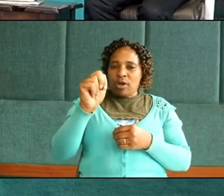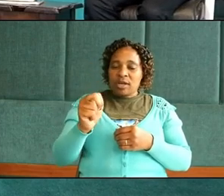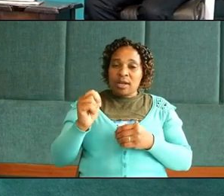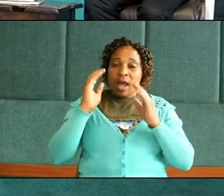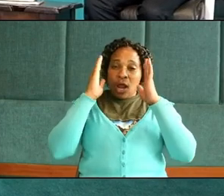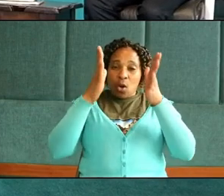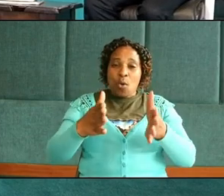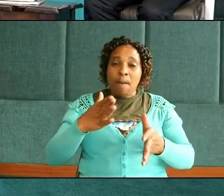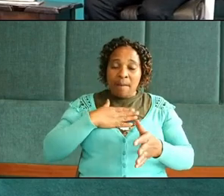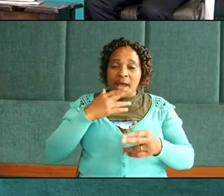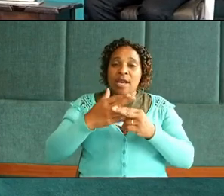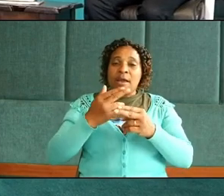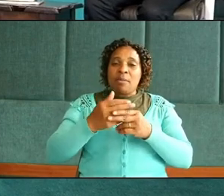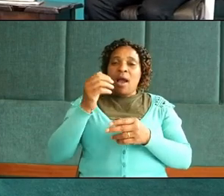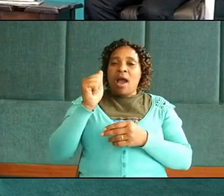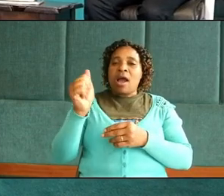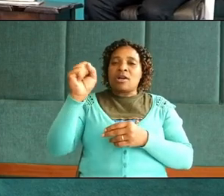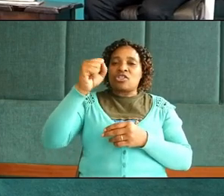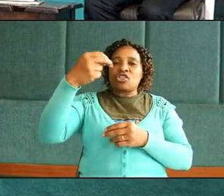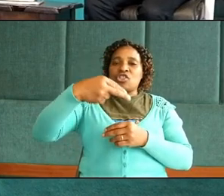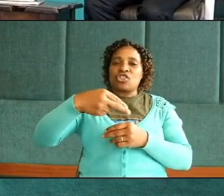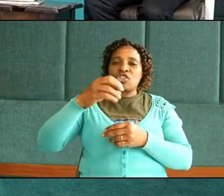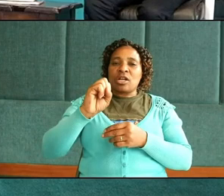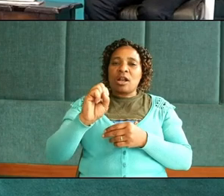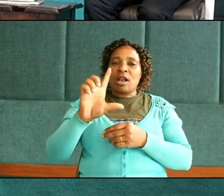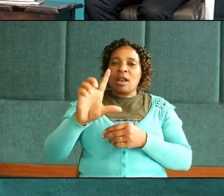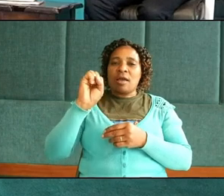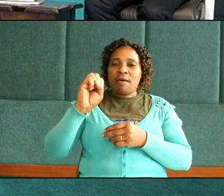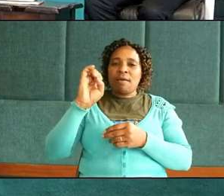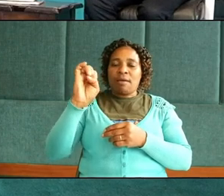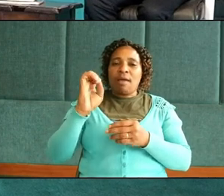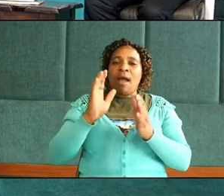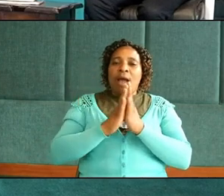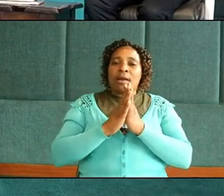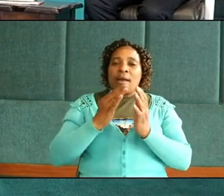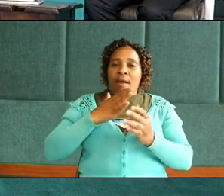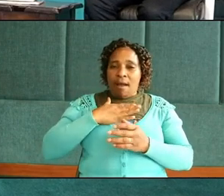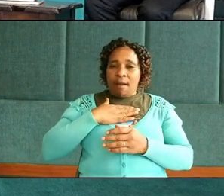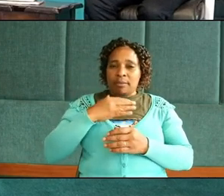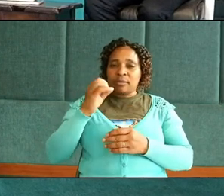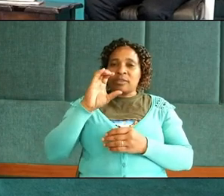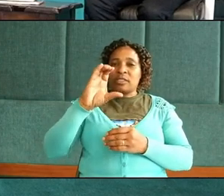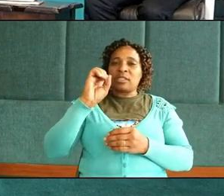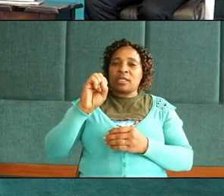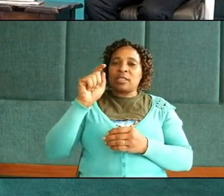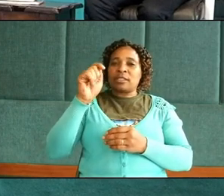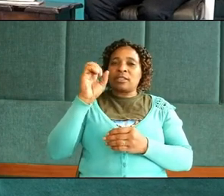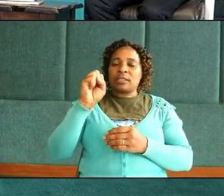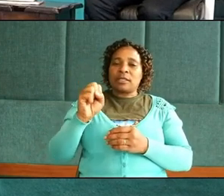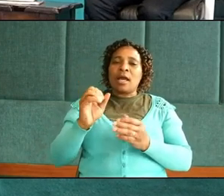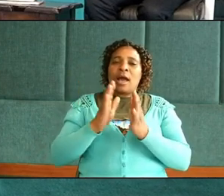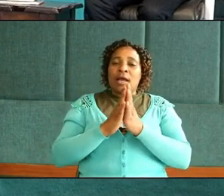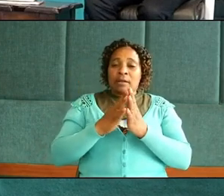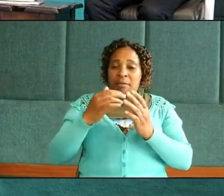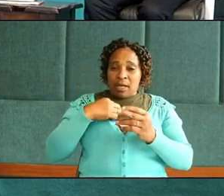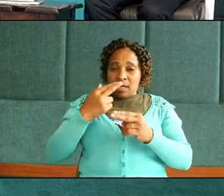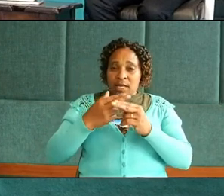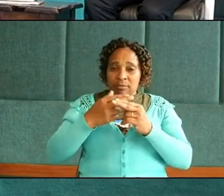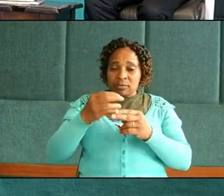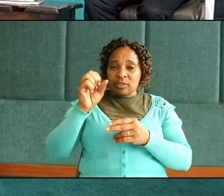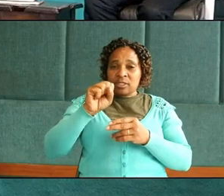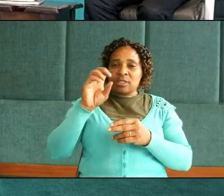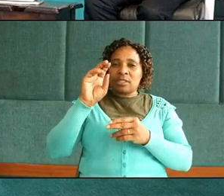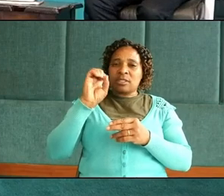Hello, my name is Ashleigh. And I'm Sid. And my name is Cenet. Mose, I'm going to be one of the